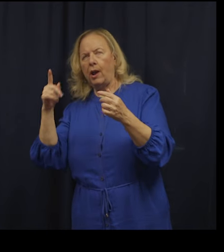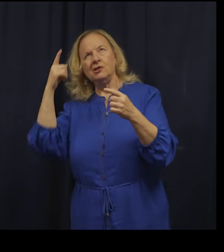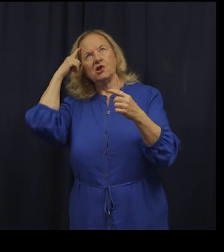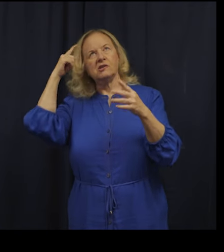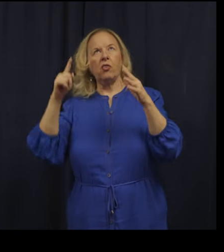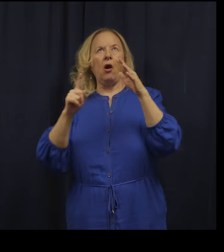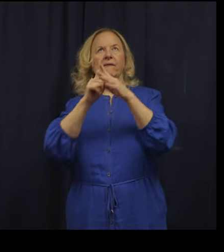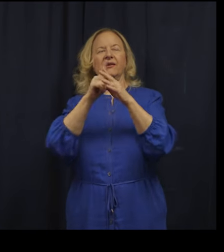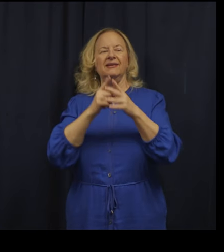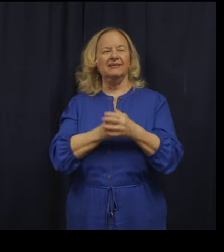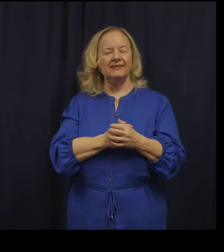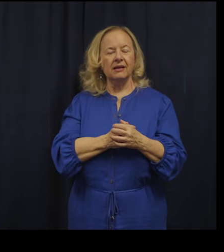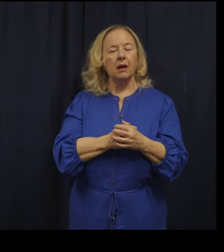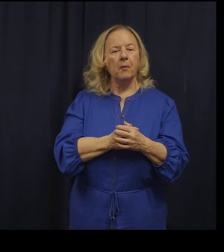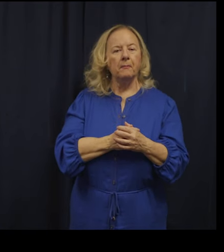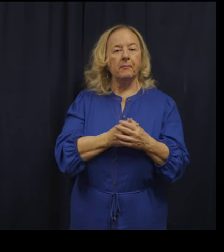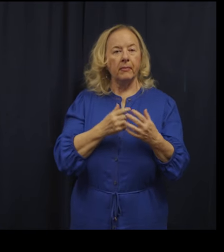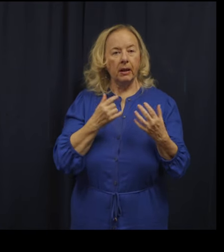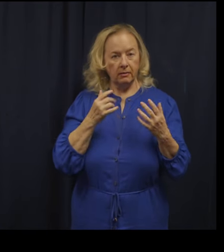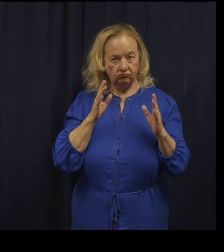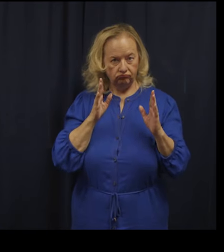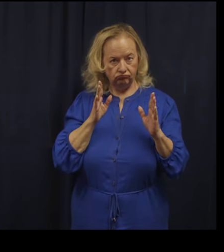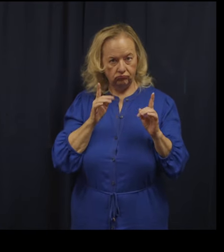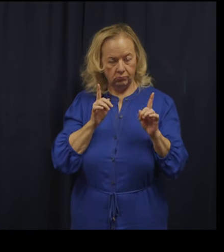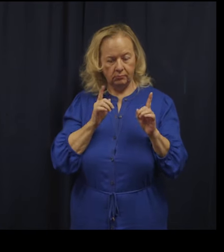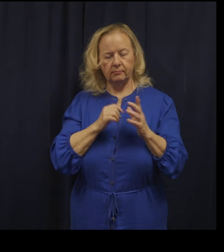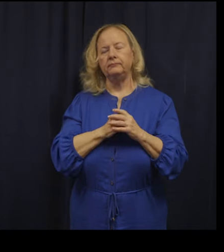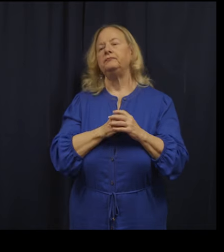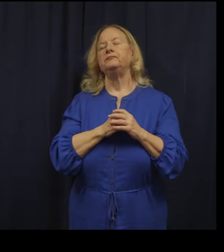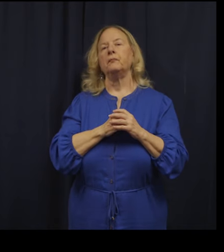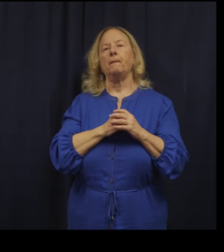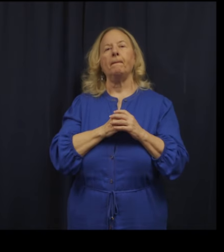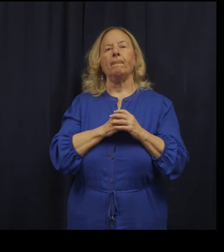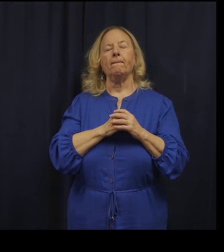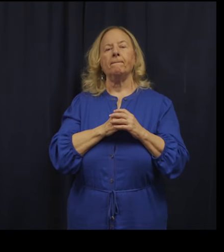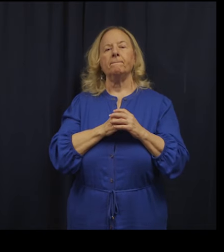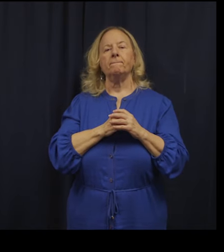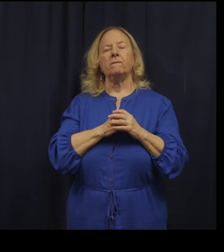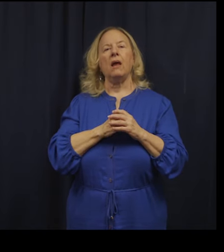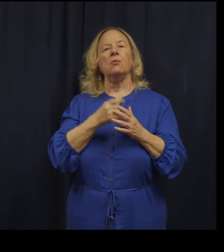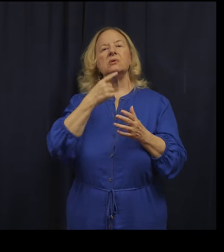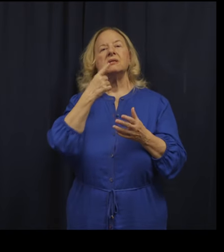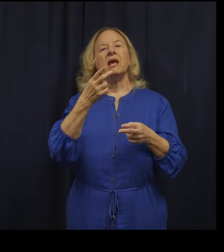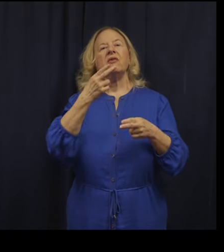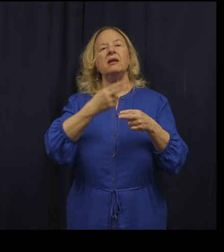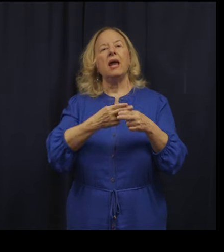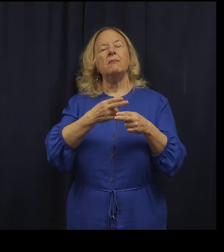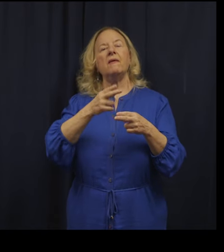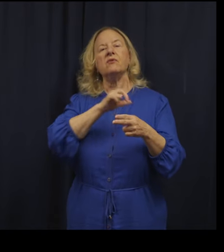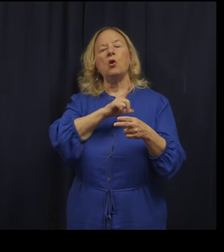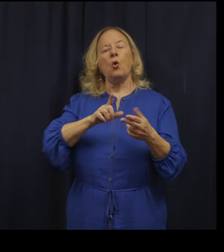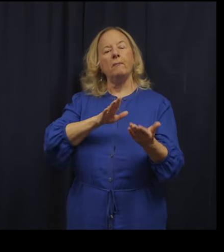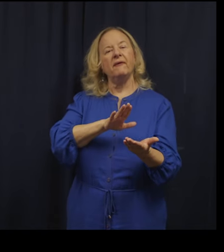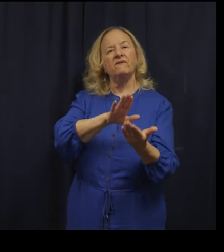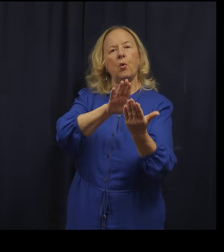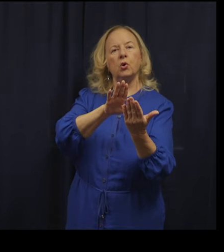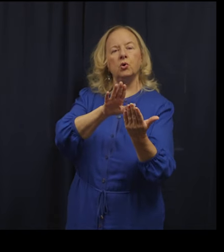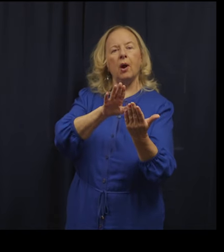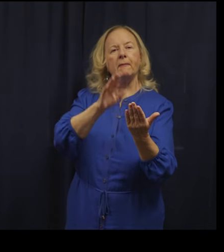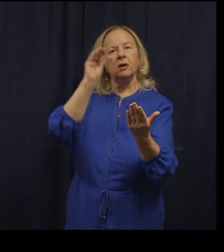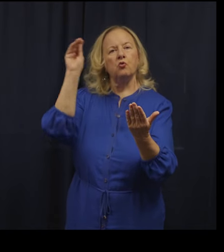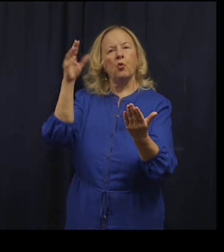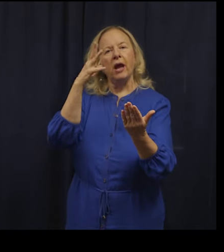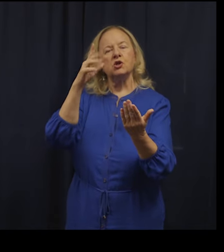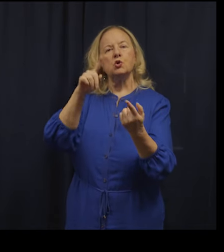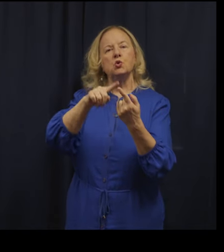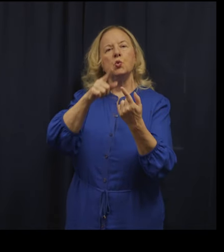now. But listen to this. Then it says, I proclaim the name of the Lord before you. I will be gracious to whom